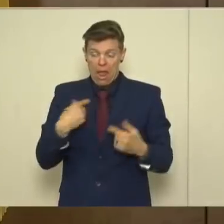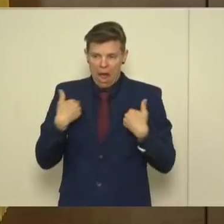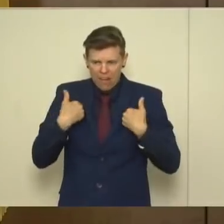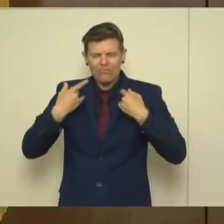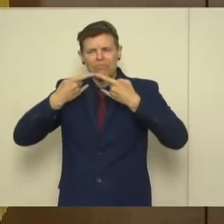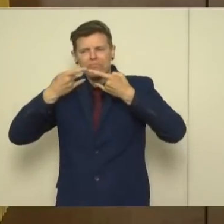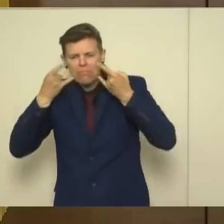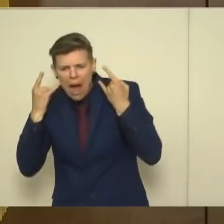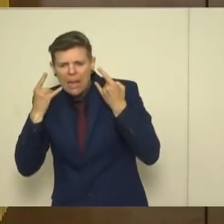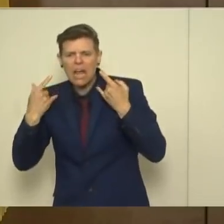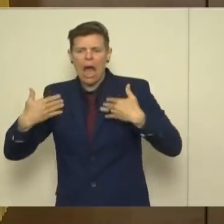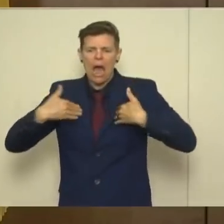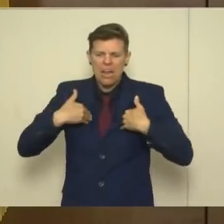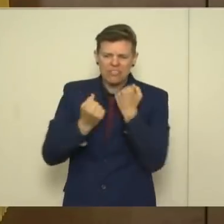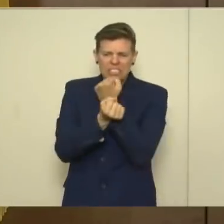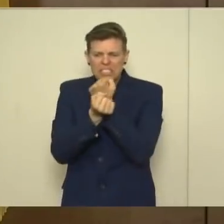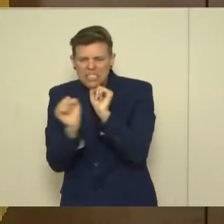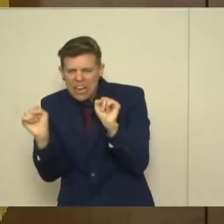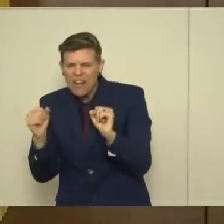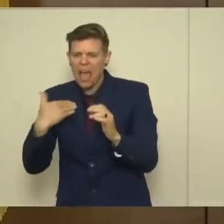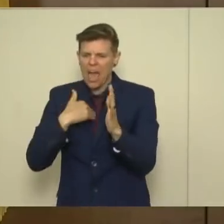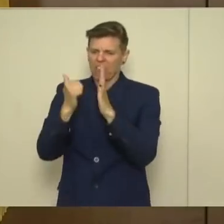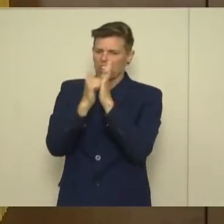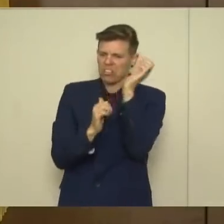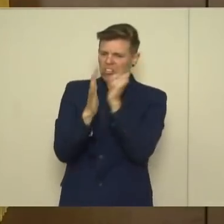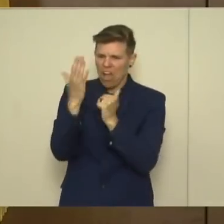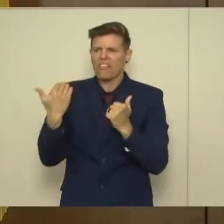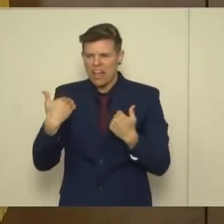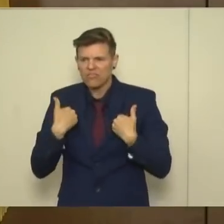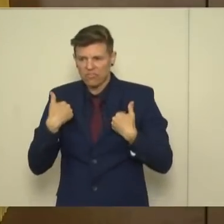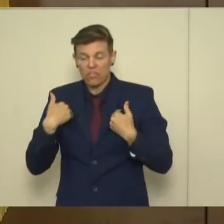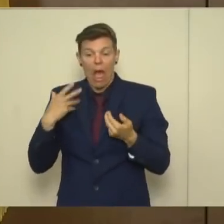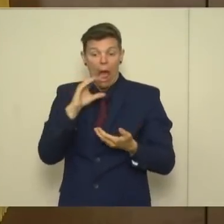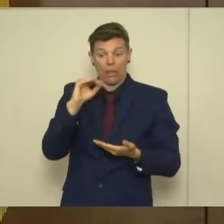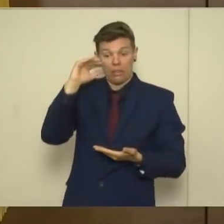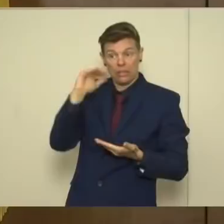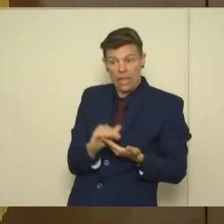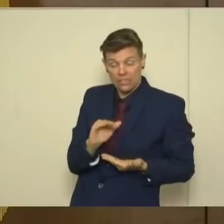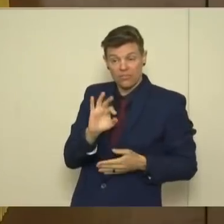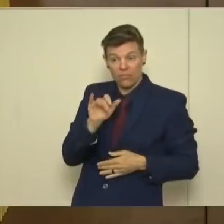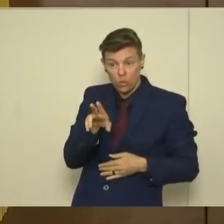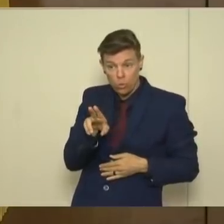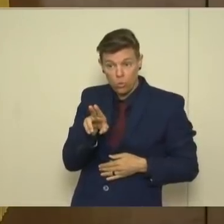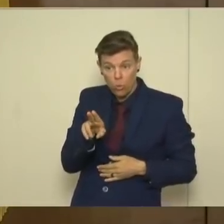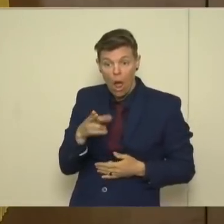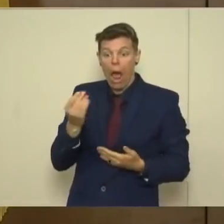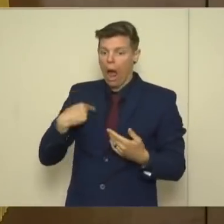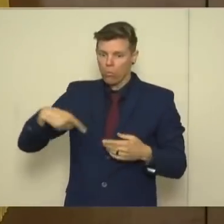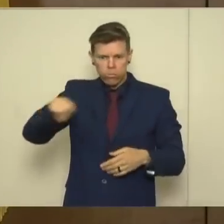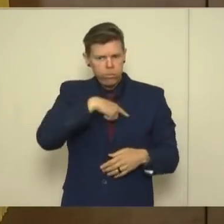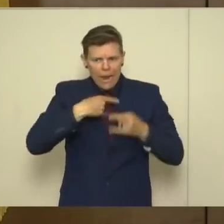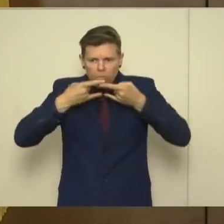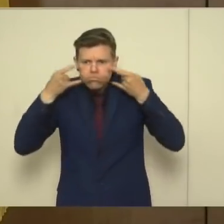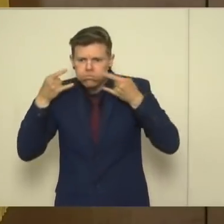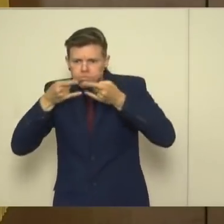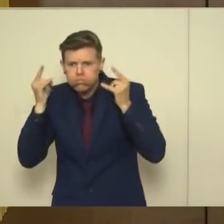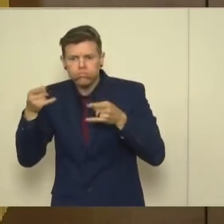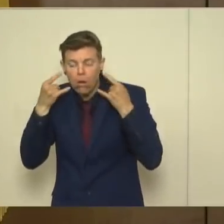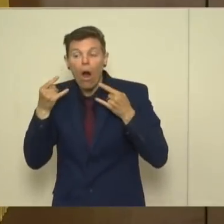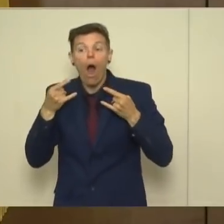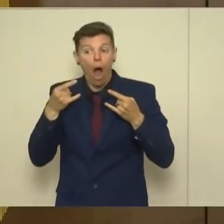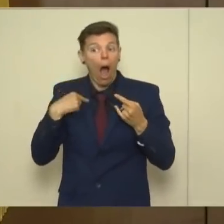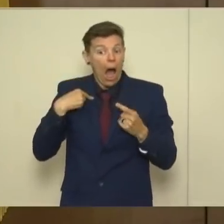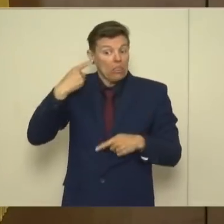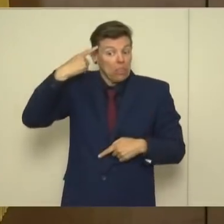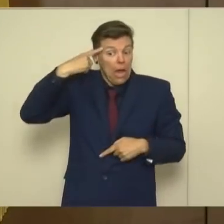wearing, will certainly assist in reducing the transmission of flu. There is still an expectation